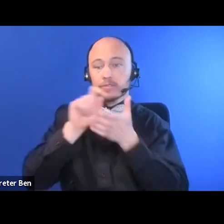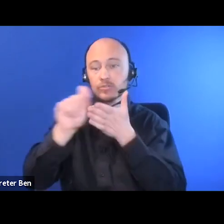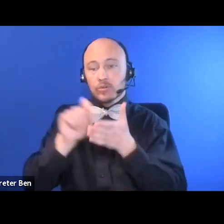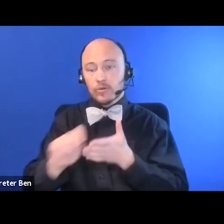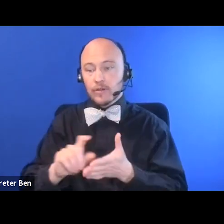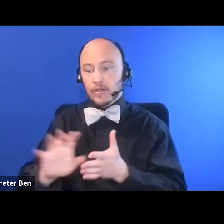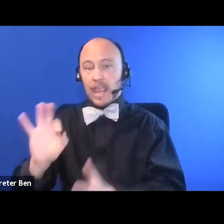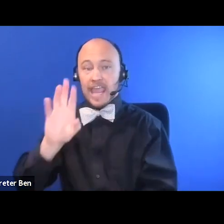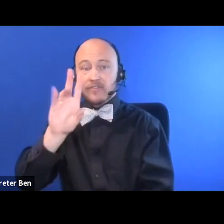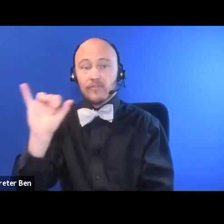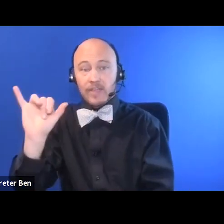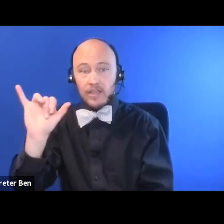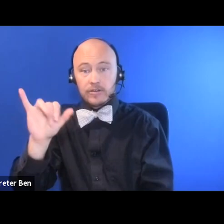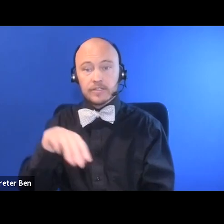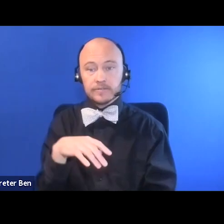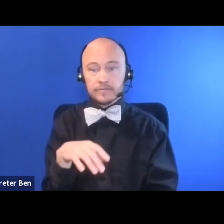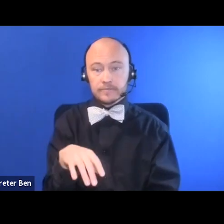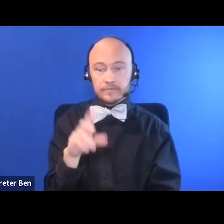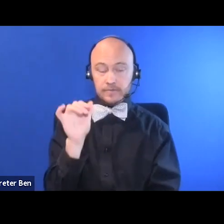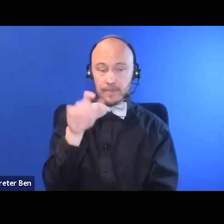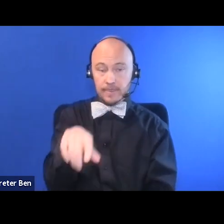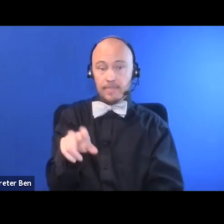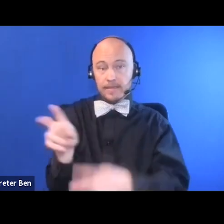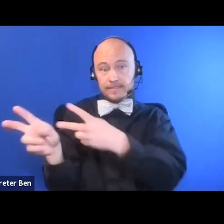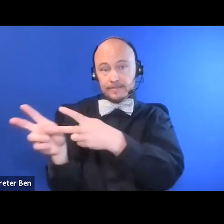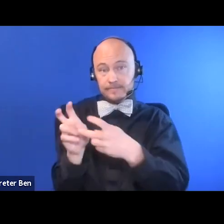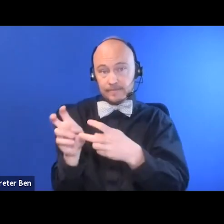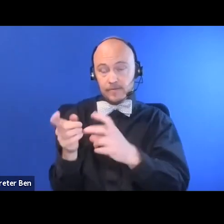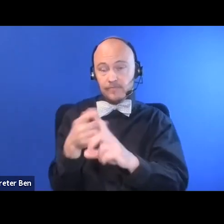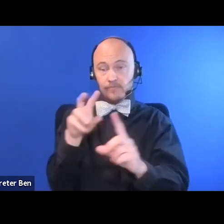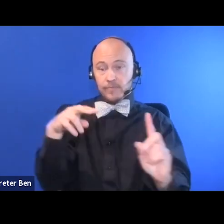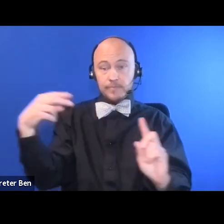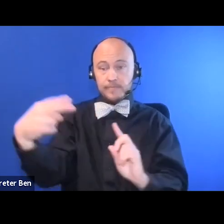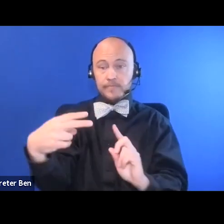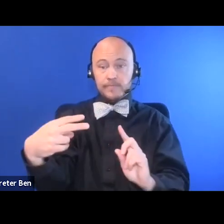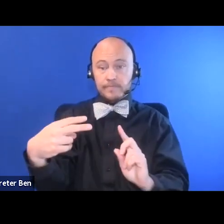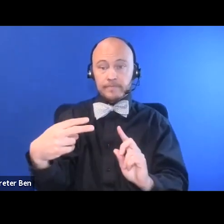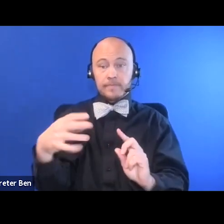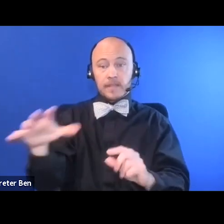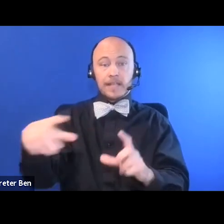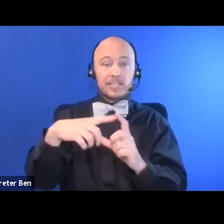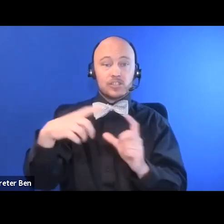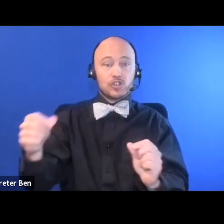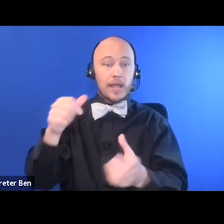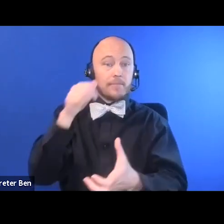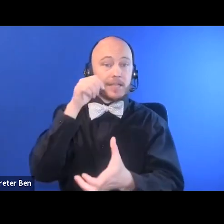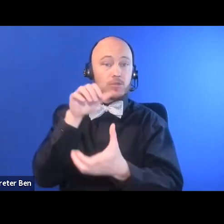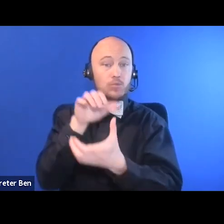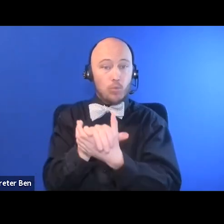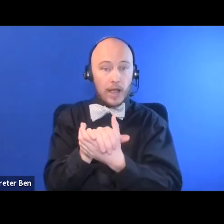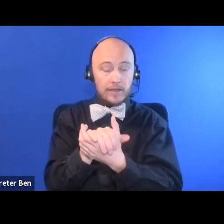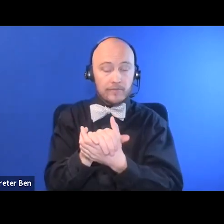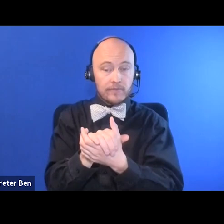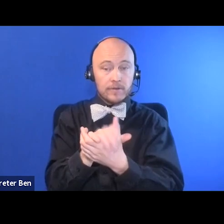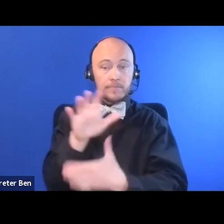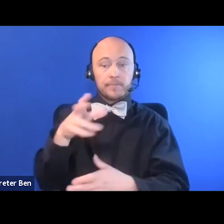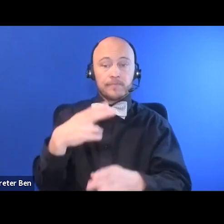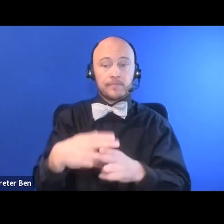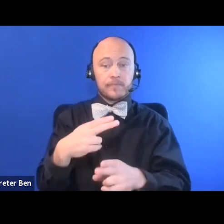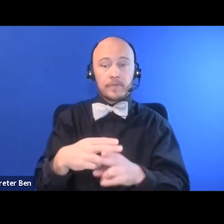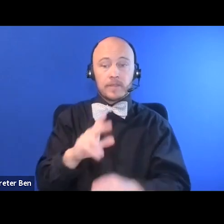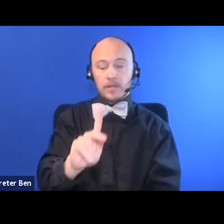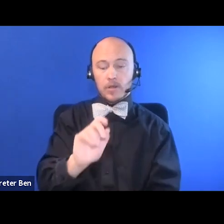fairy tales. Now, this excerpt is from the point of view of his Japanese wife. Her name is